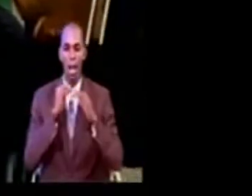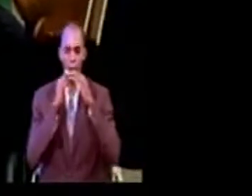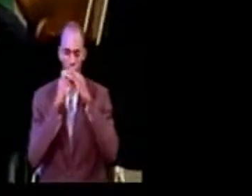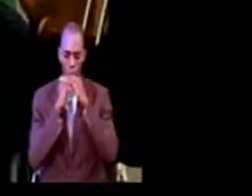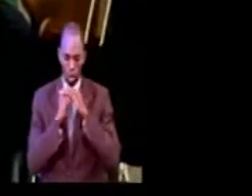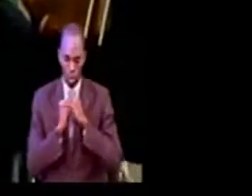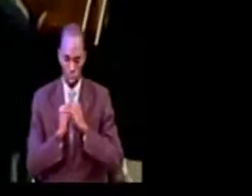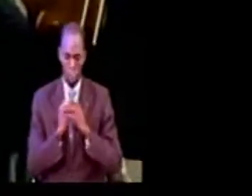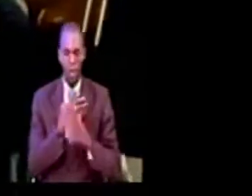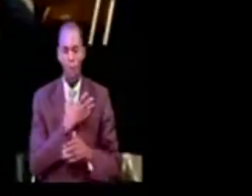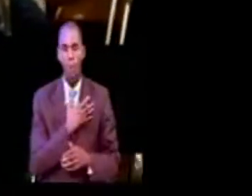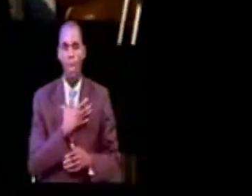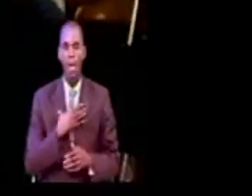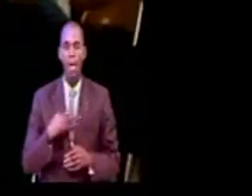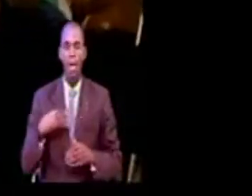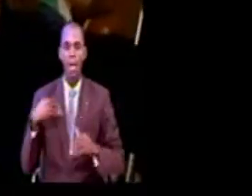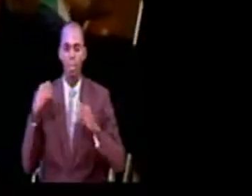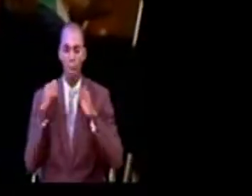jesus